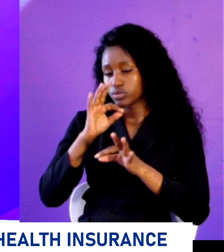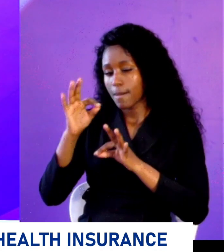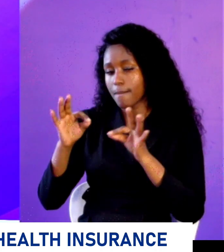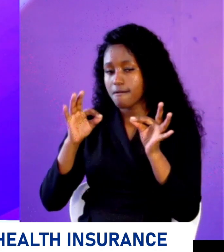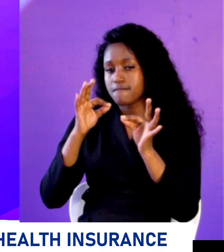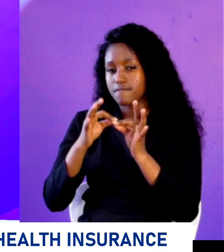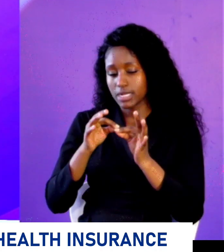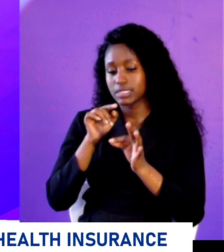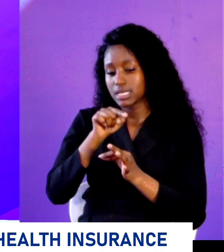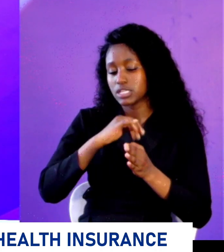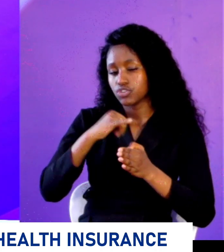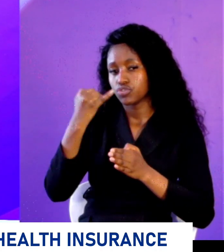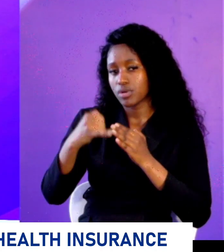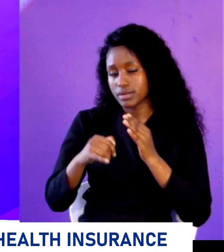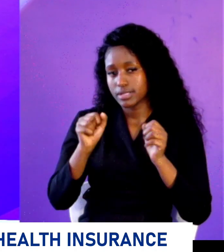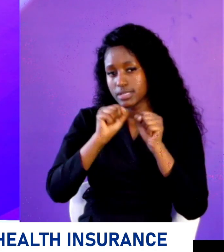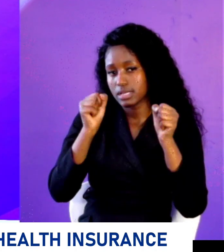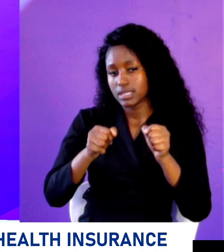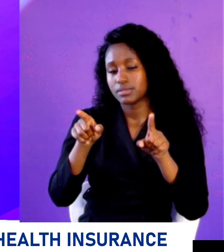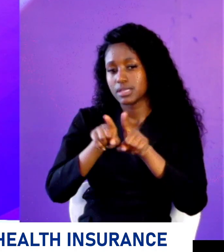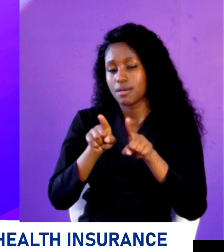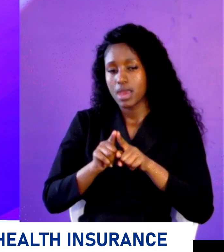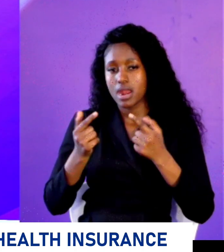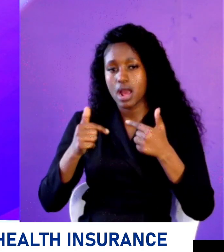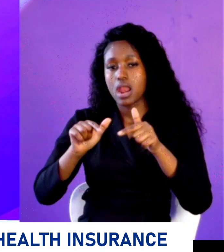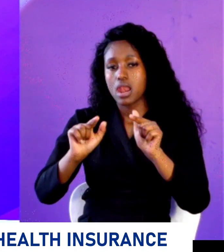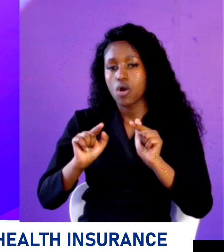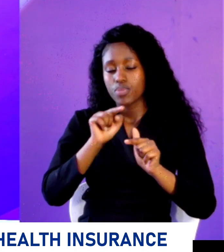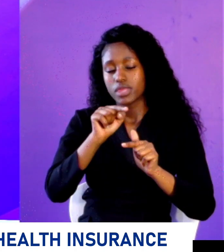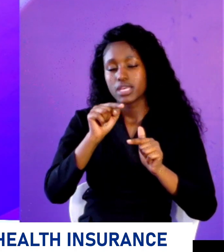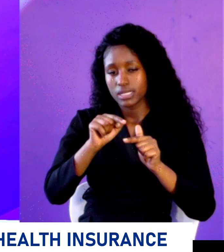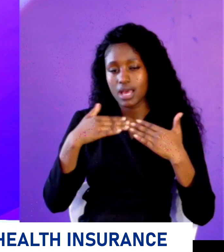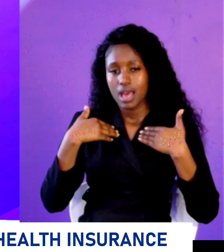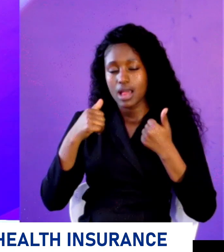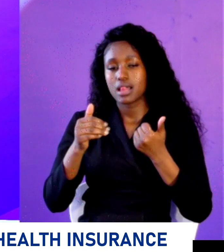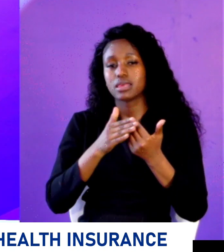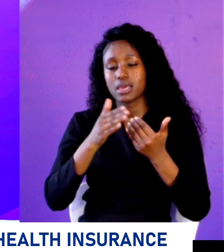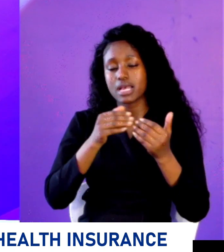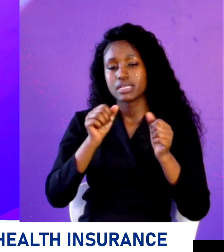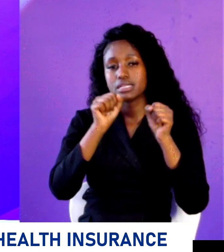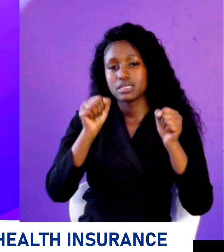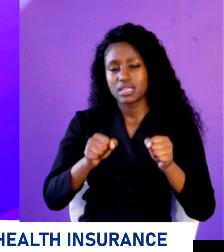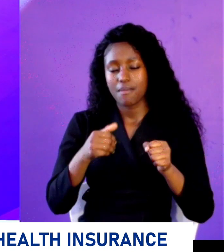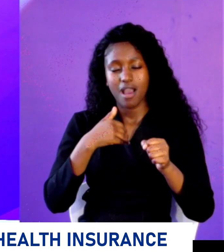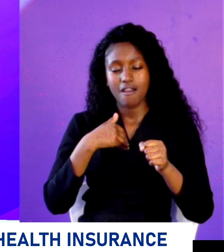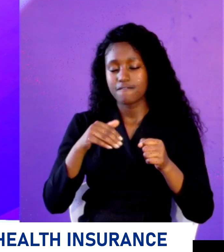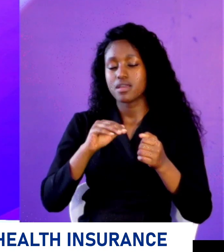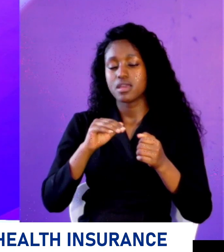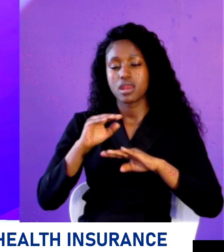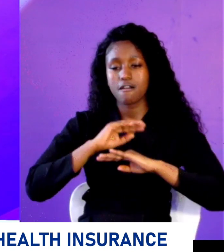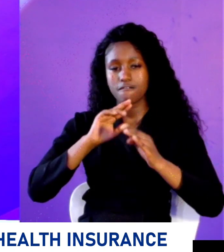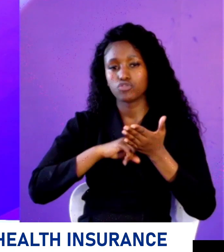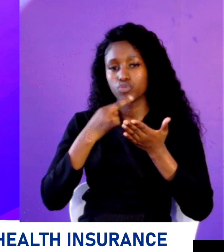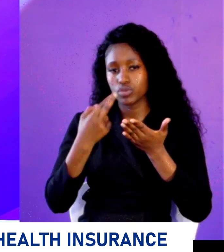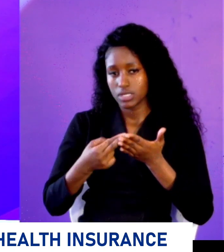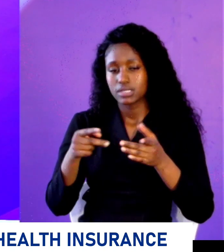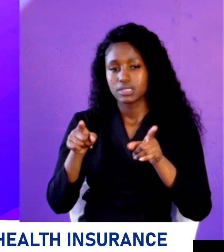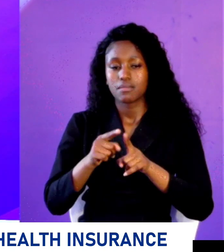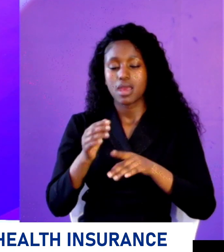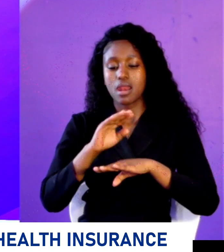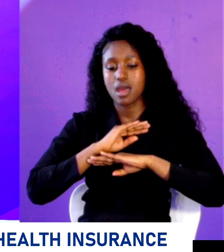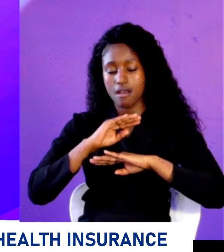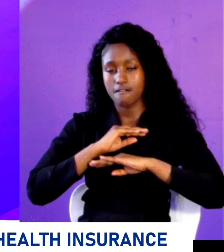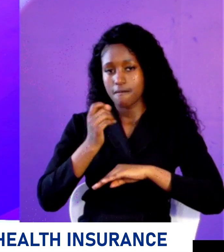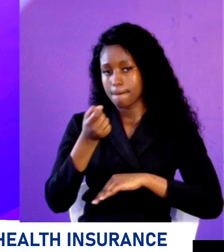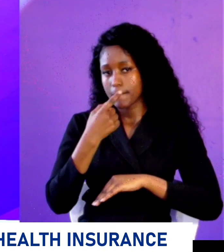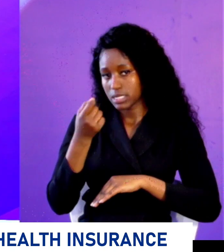scheme by ensuring that health care system is adequately equipped with essential medicines